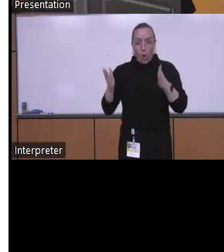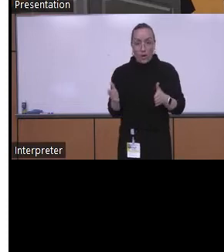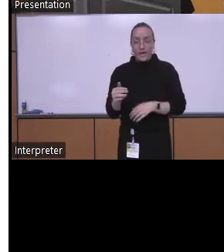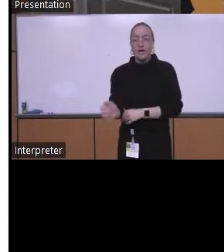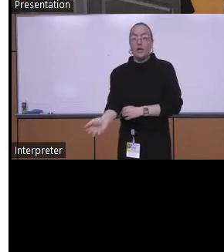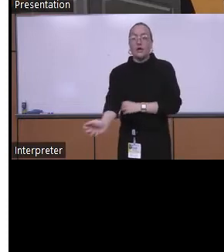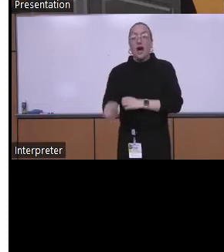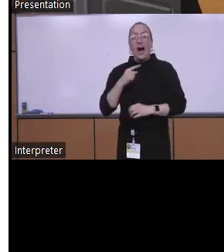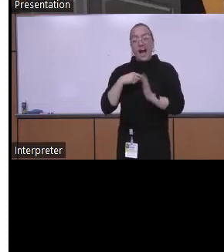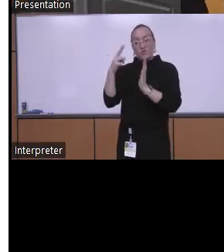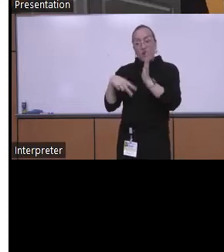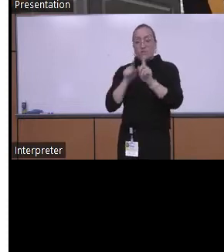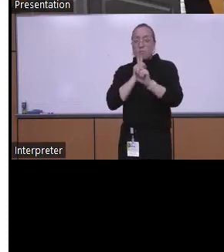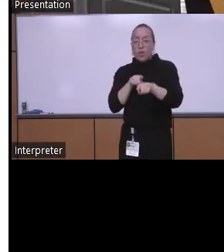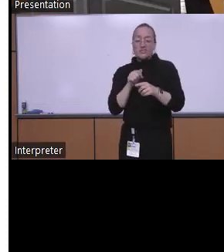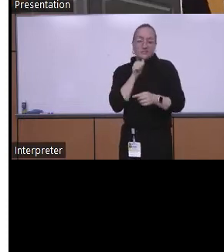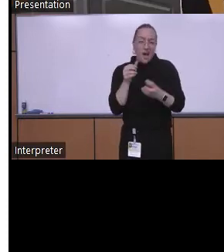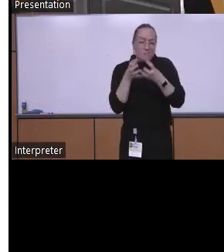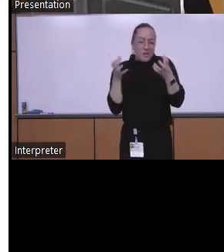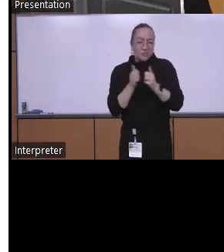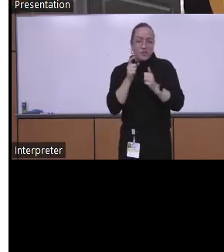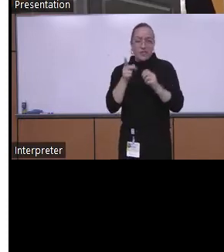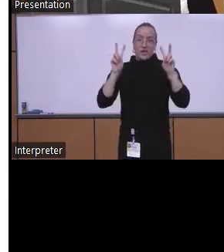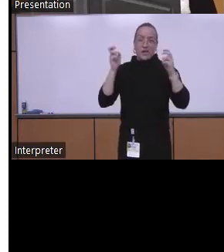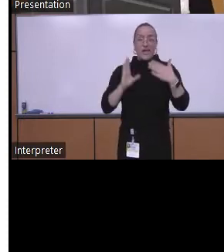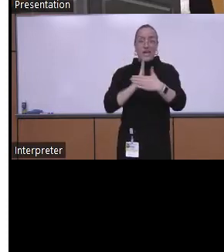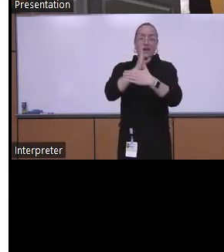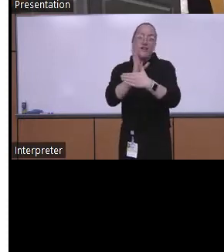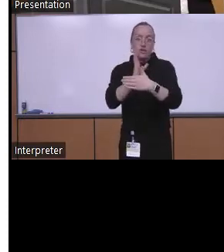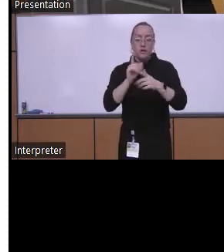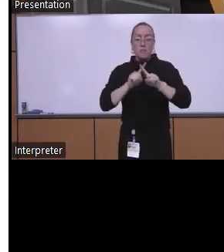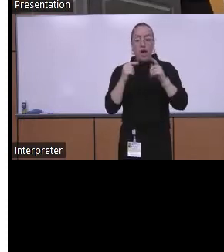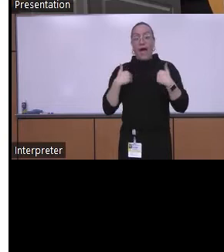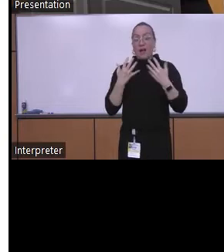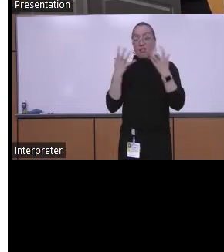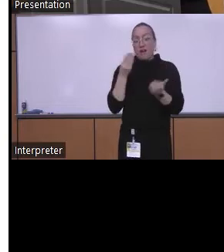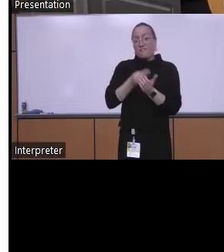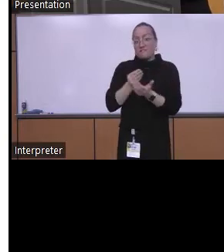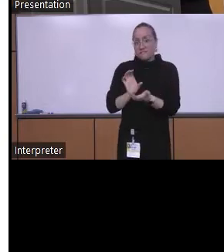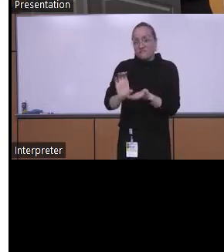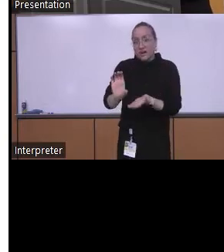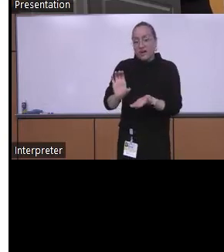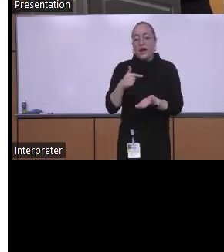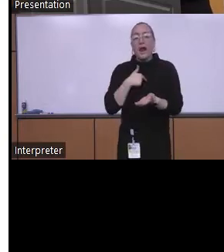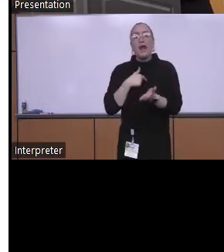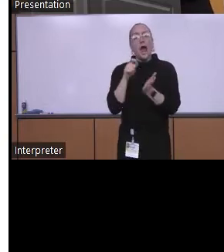I did review the reports. There's not much to this intervention, but it did have a lot of funding. And I do write more about this and kind of concerns